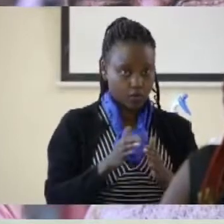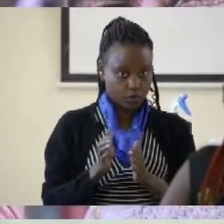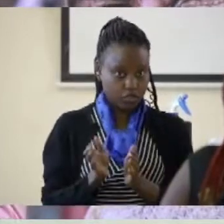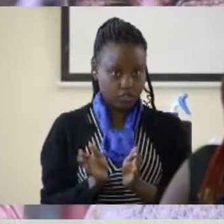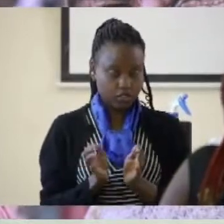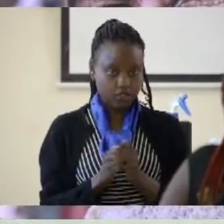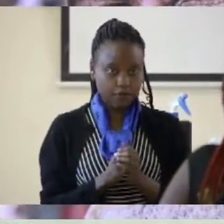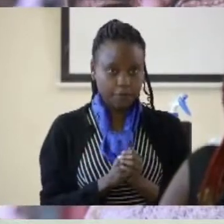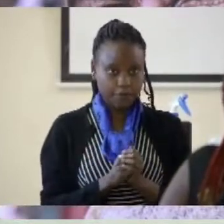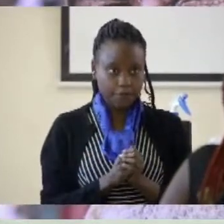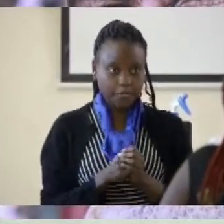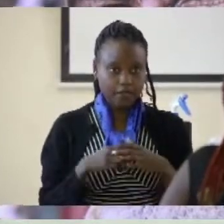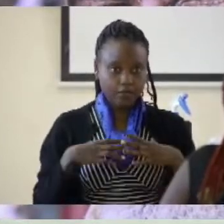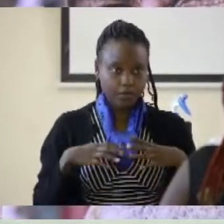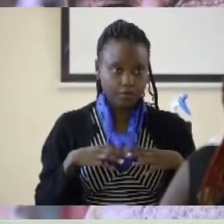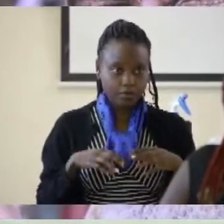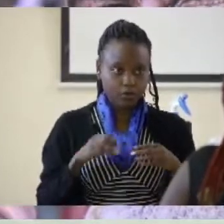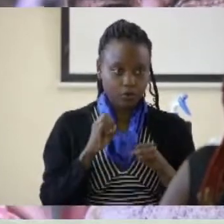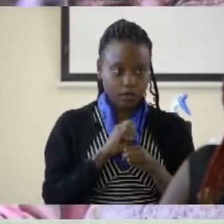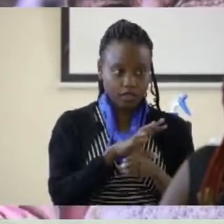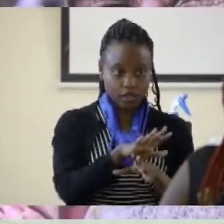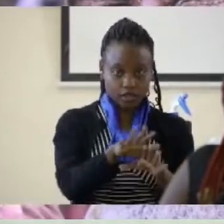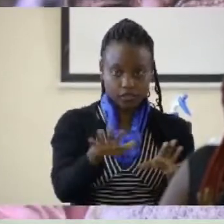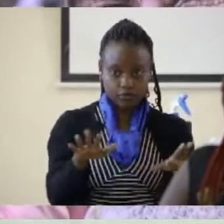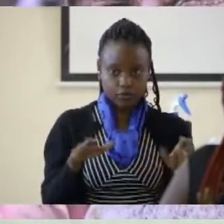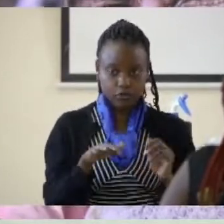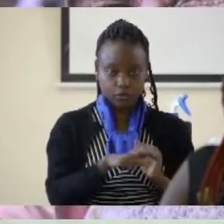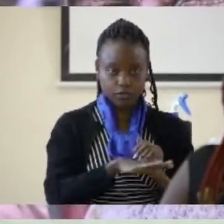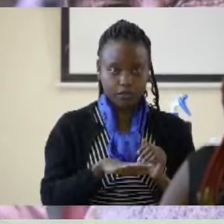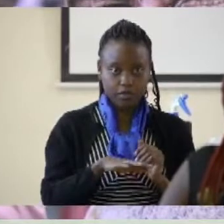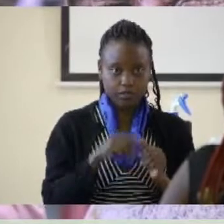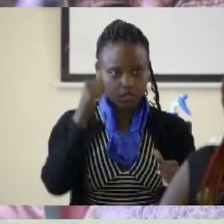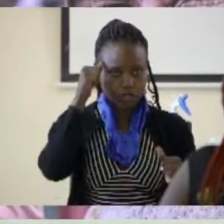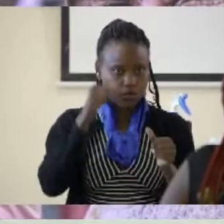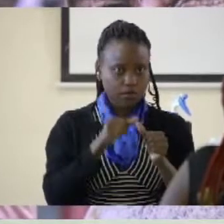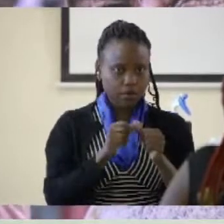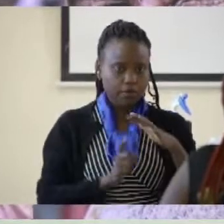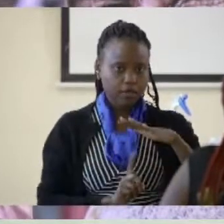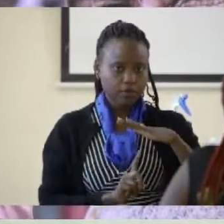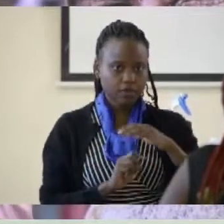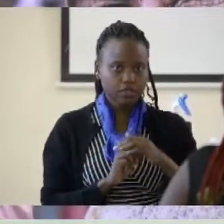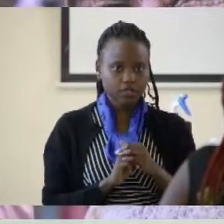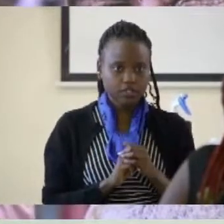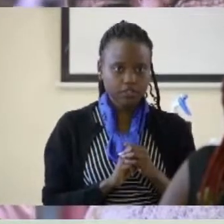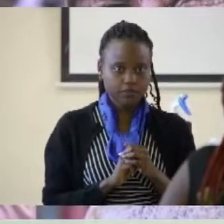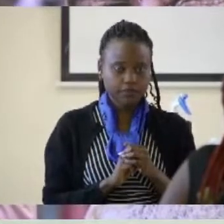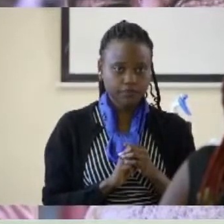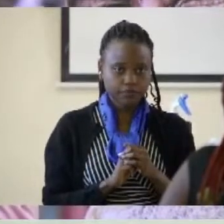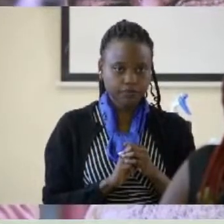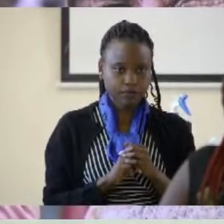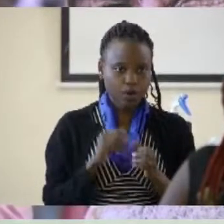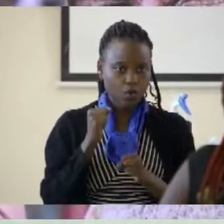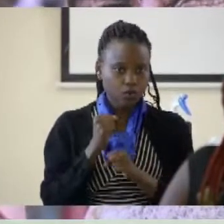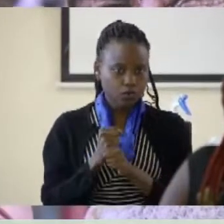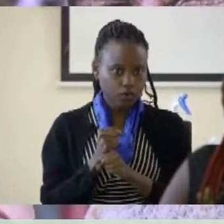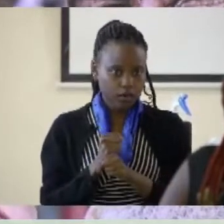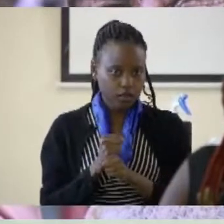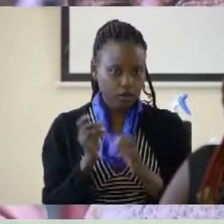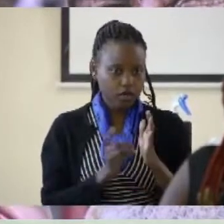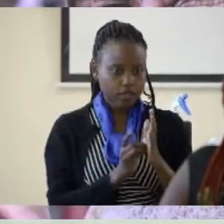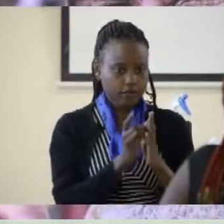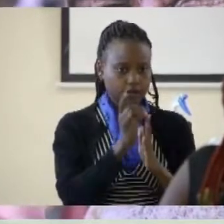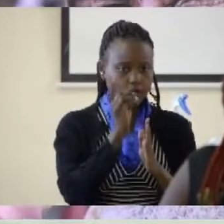who are in the devolution space, you may remember that the Ministry of Devolution was toiling on development